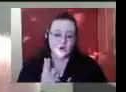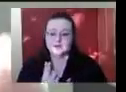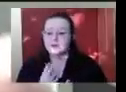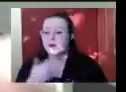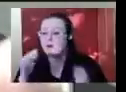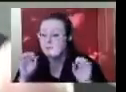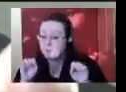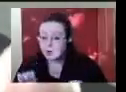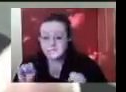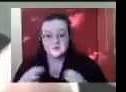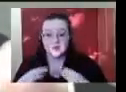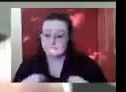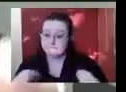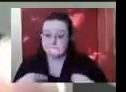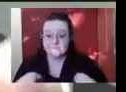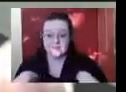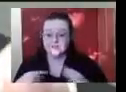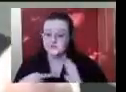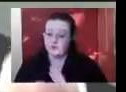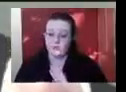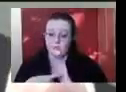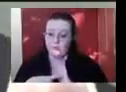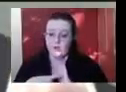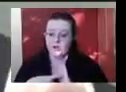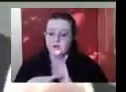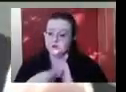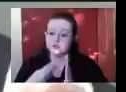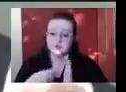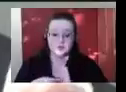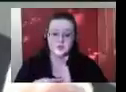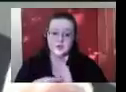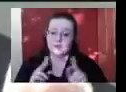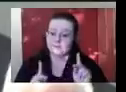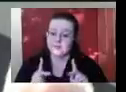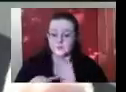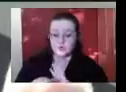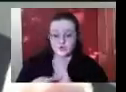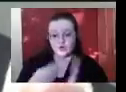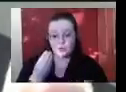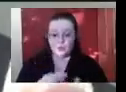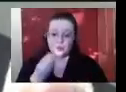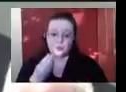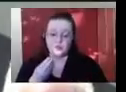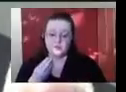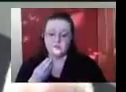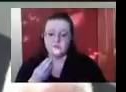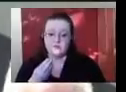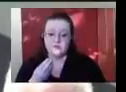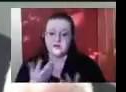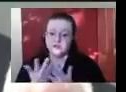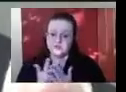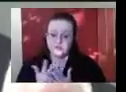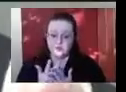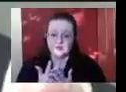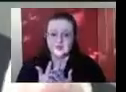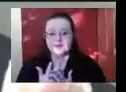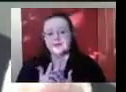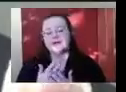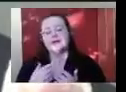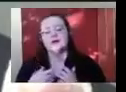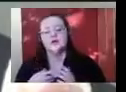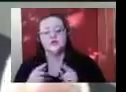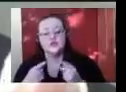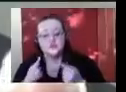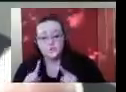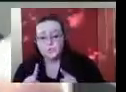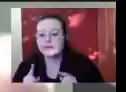and schools to perform daily on-site confirmation of self-screening, such as during a period of potential higher transmission, for